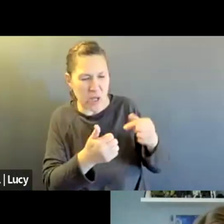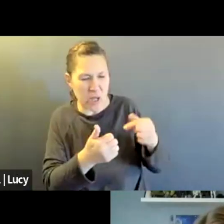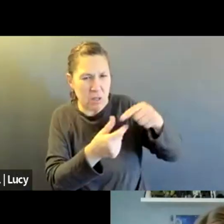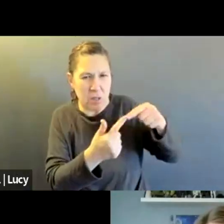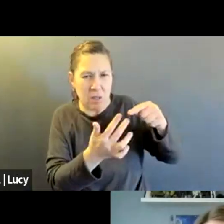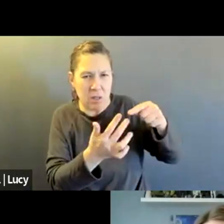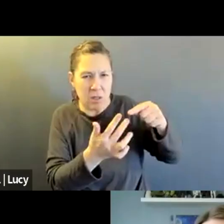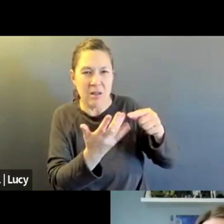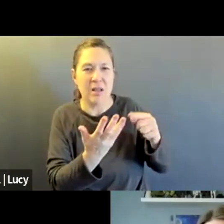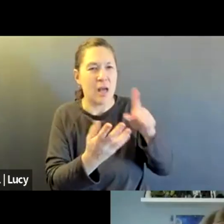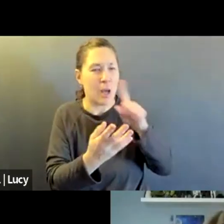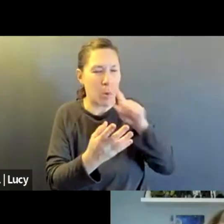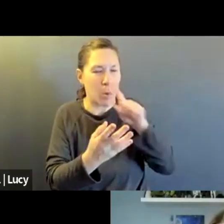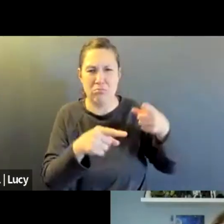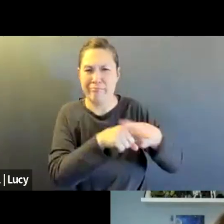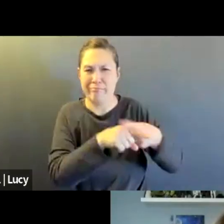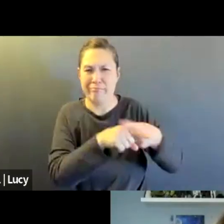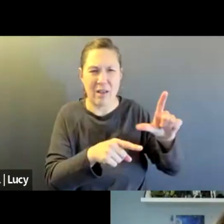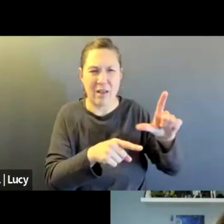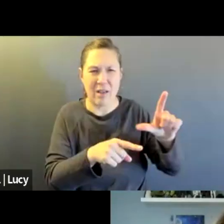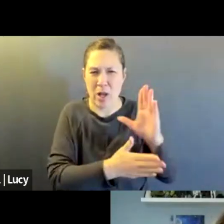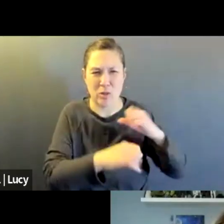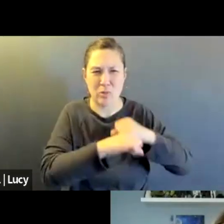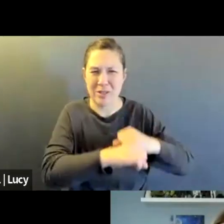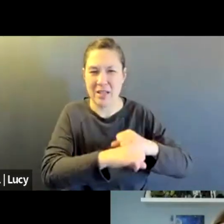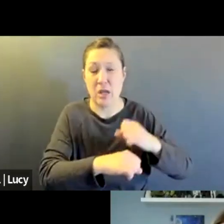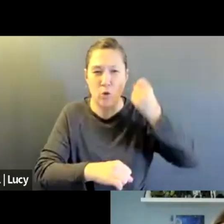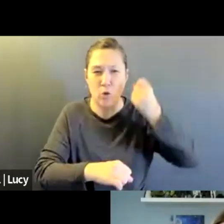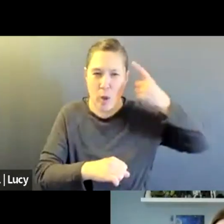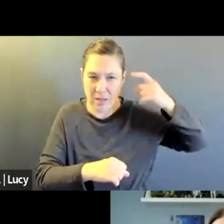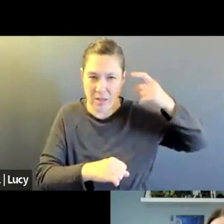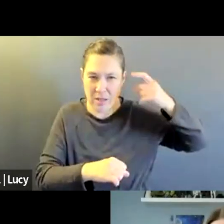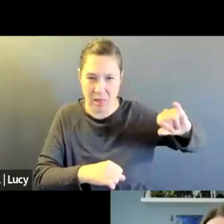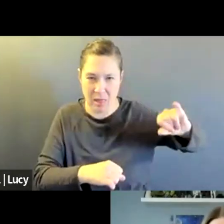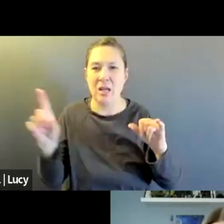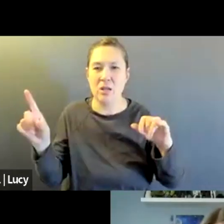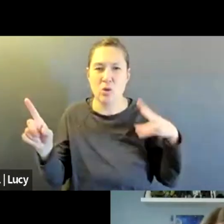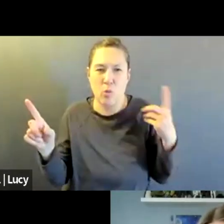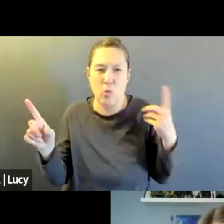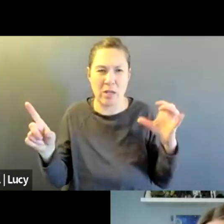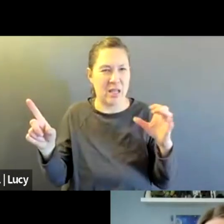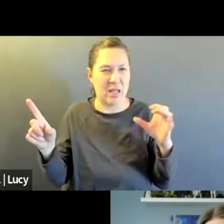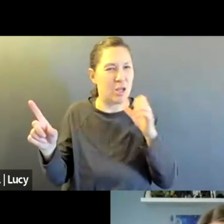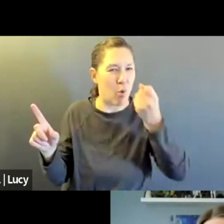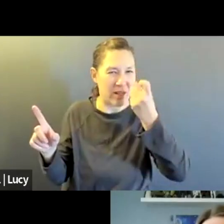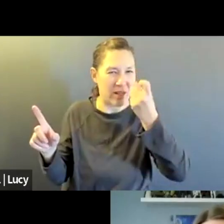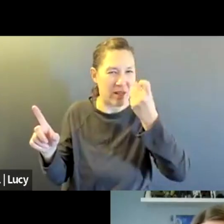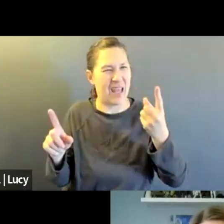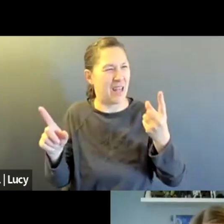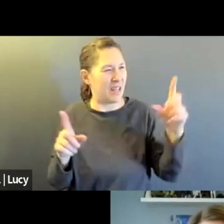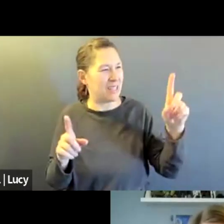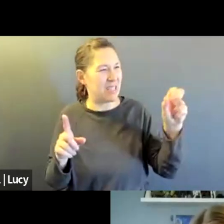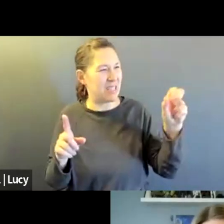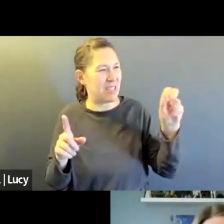rights protection. So a lot of people have been talking in Washington that we really don't know what illegal DEI means. All